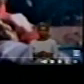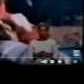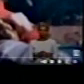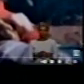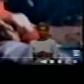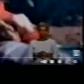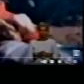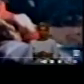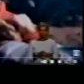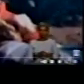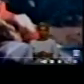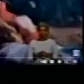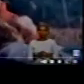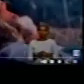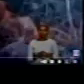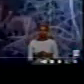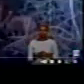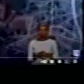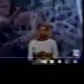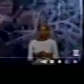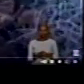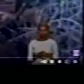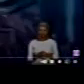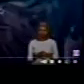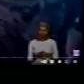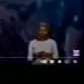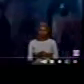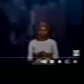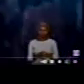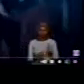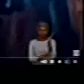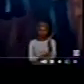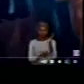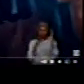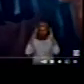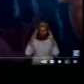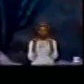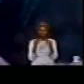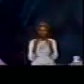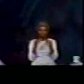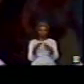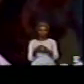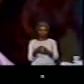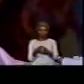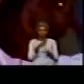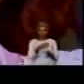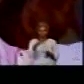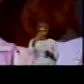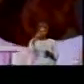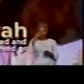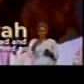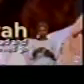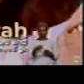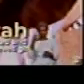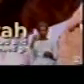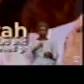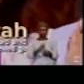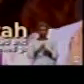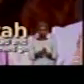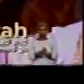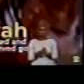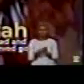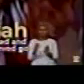For this purpose, for this reason, to this